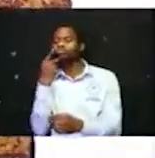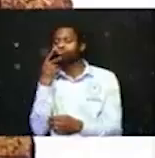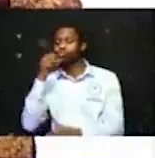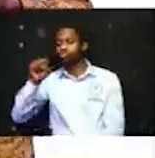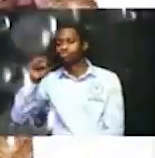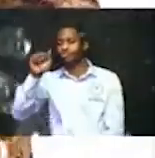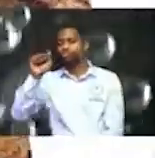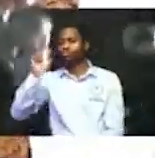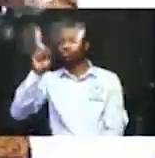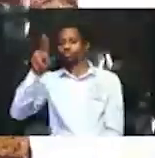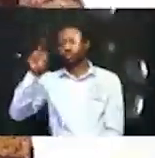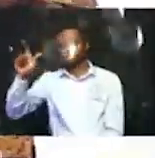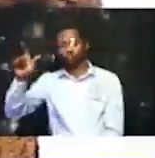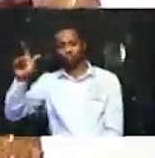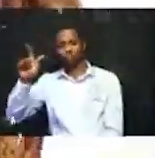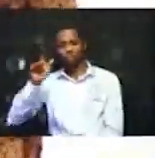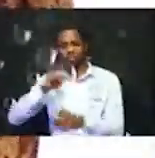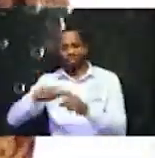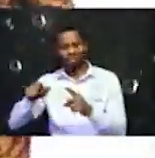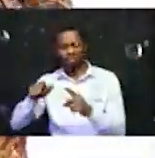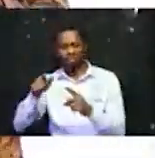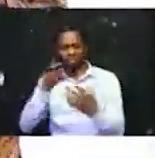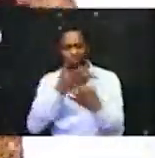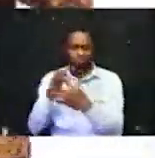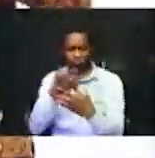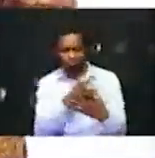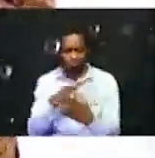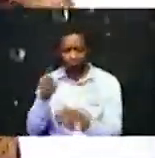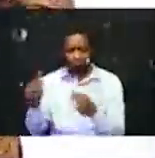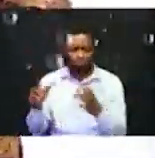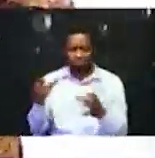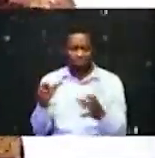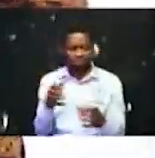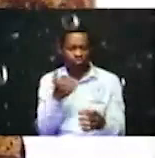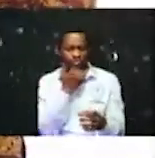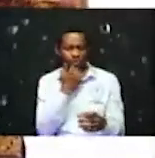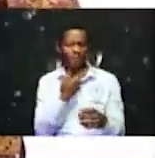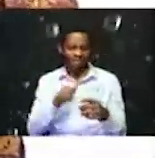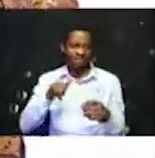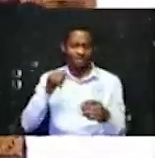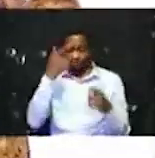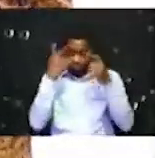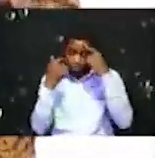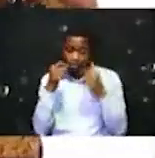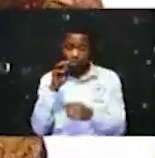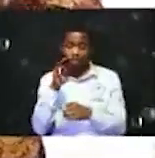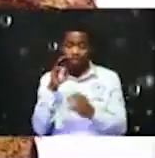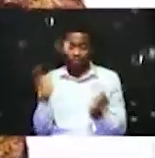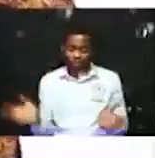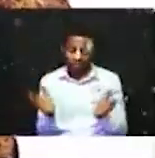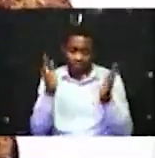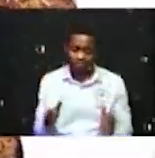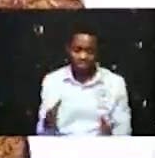wo chemu no Marko eba nafa nipo se nkran se no won mu abribia mu no asema ba won no otwe won ben won wo boa won.